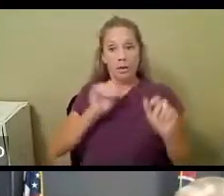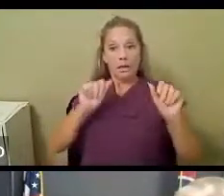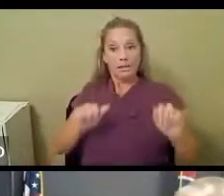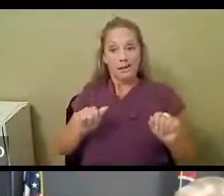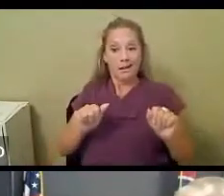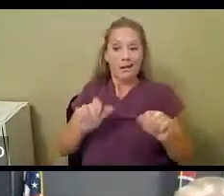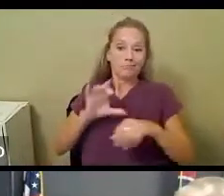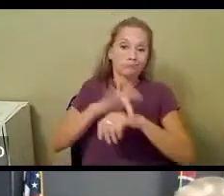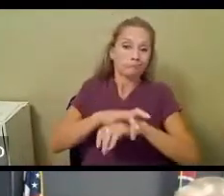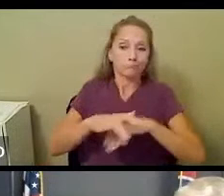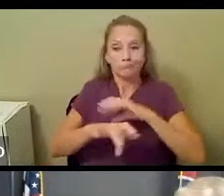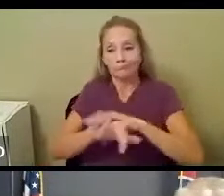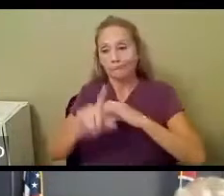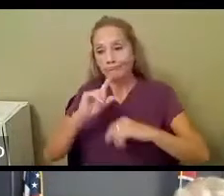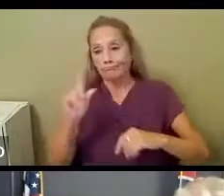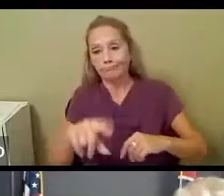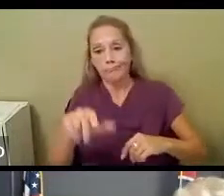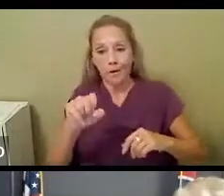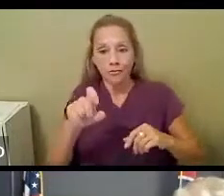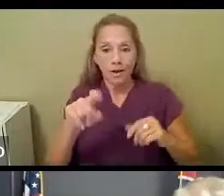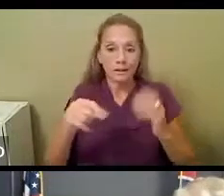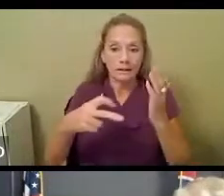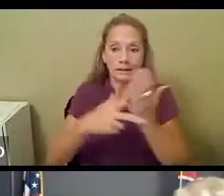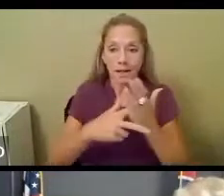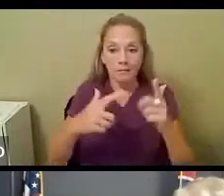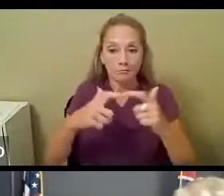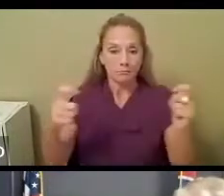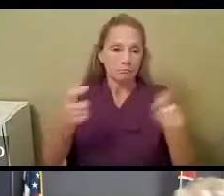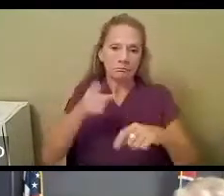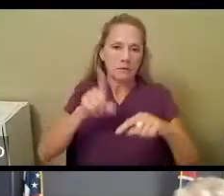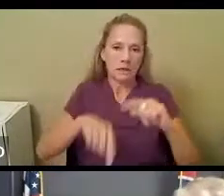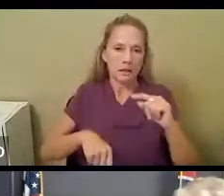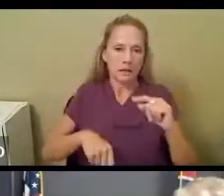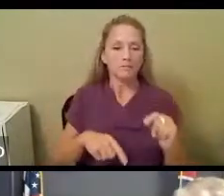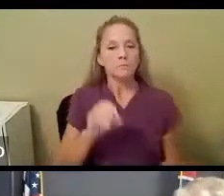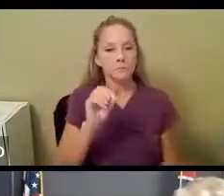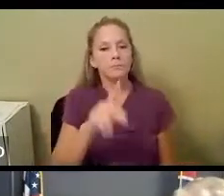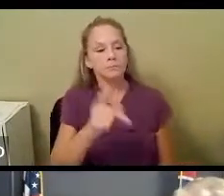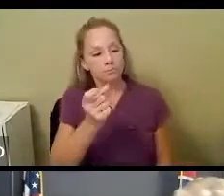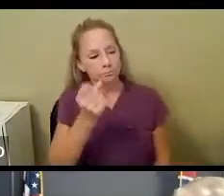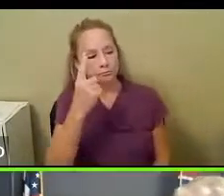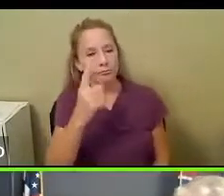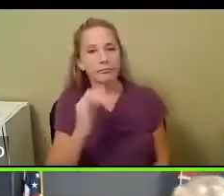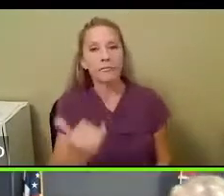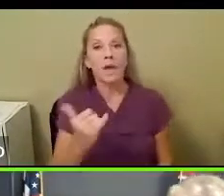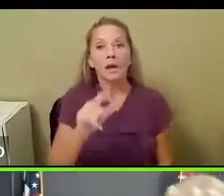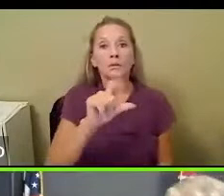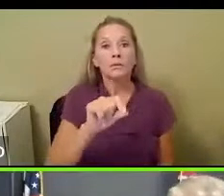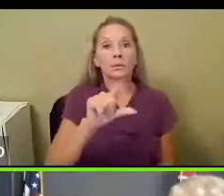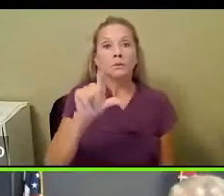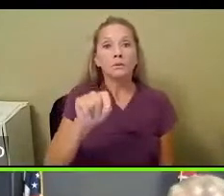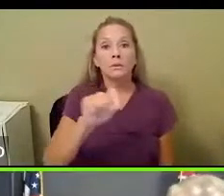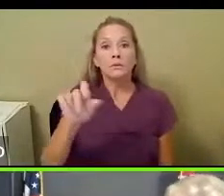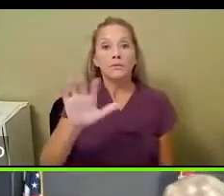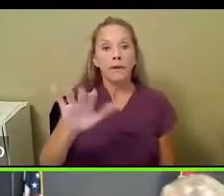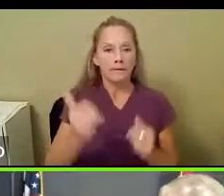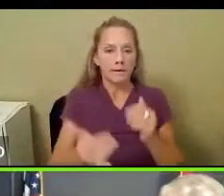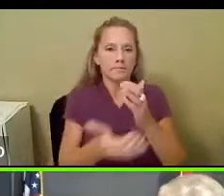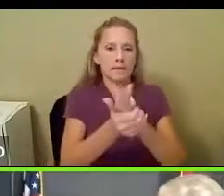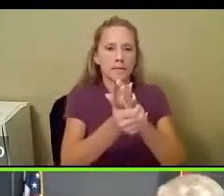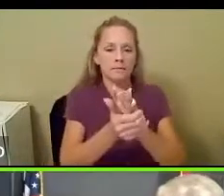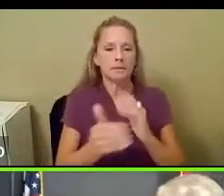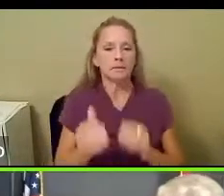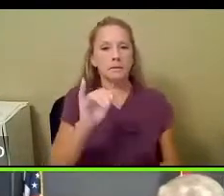So discussion is still ongoing now on 2020-5 is amended. Mr. Sanders, what are the